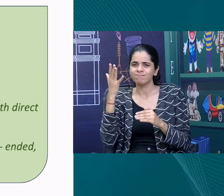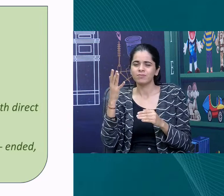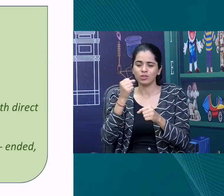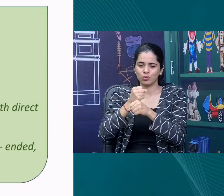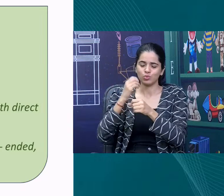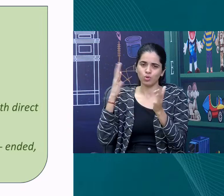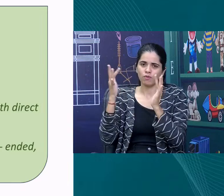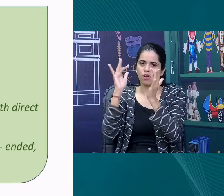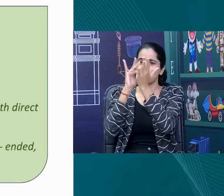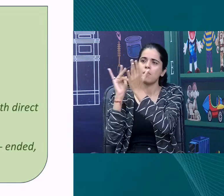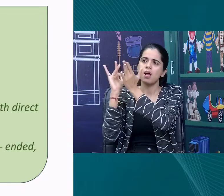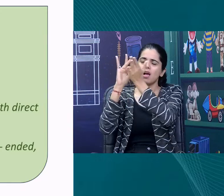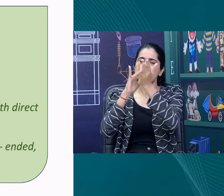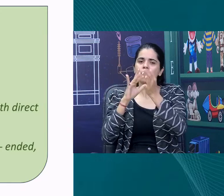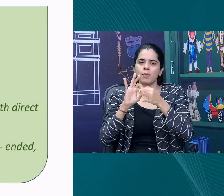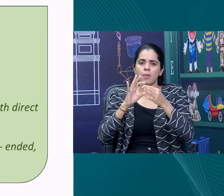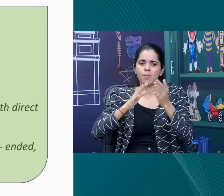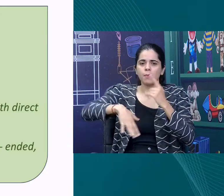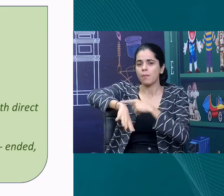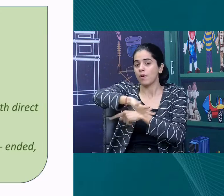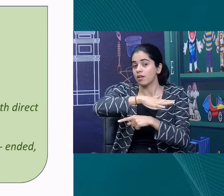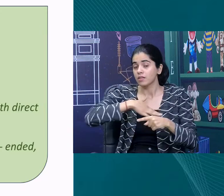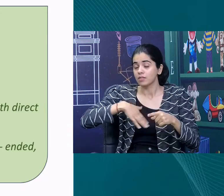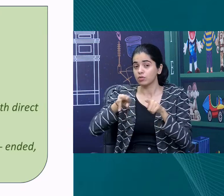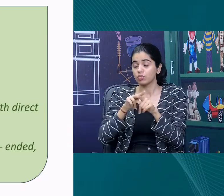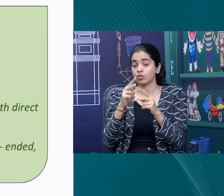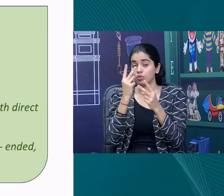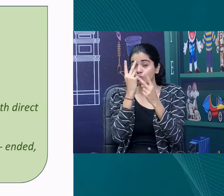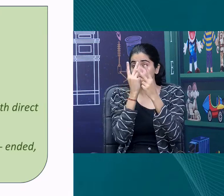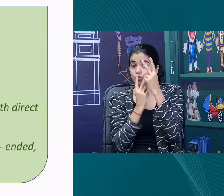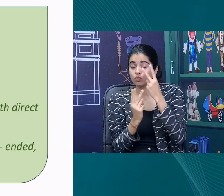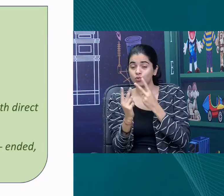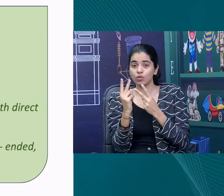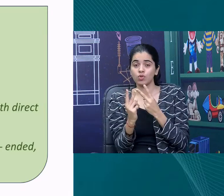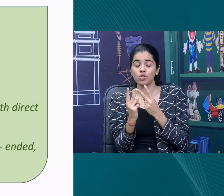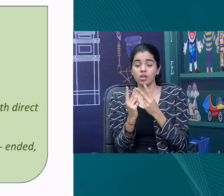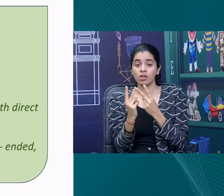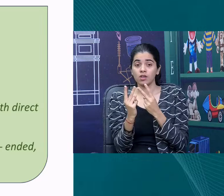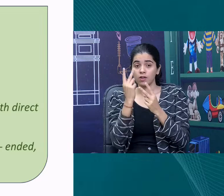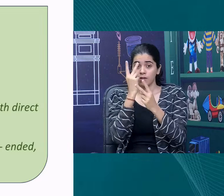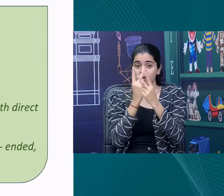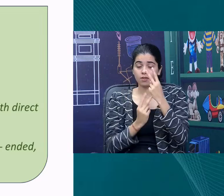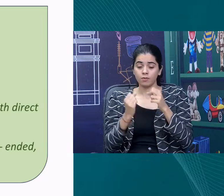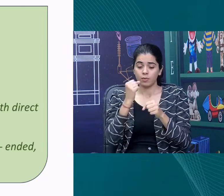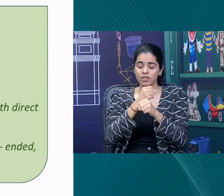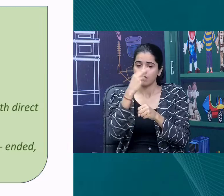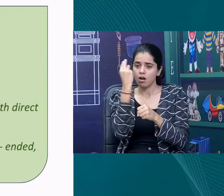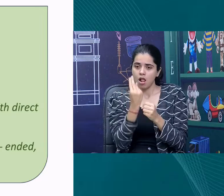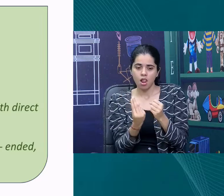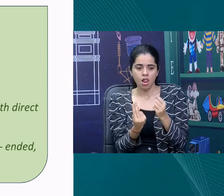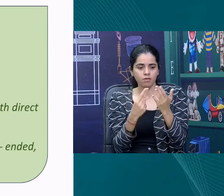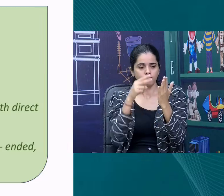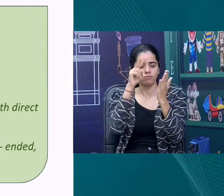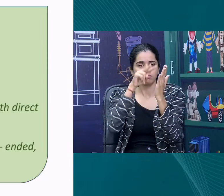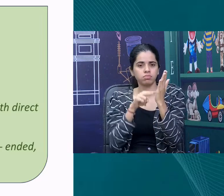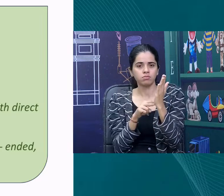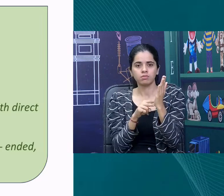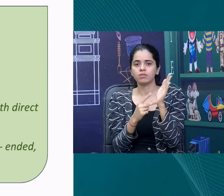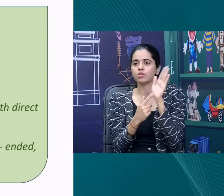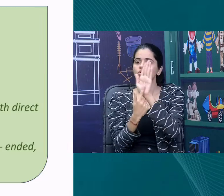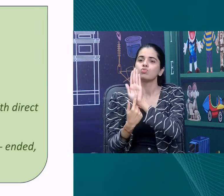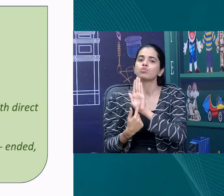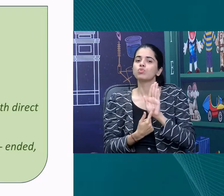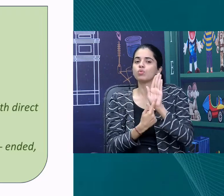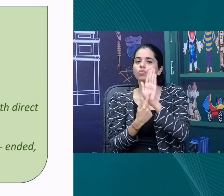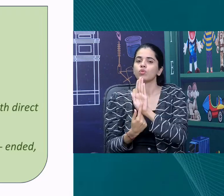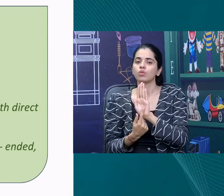create chunks of learning and bring in a visual environment, and also give a graphic organizer for memorizing and learning.